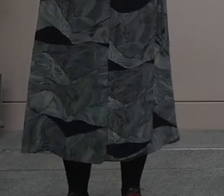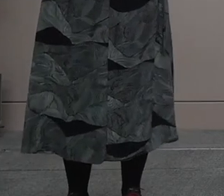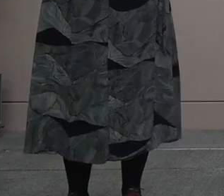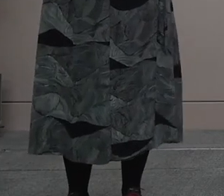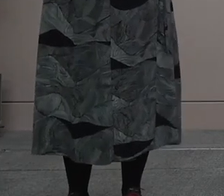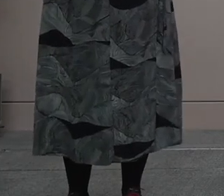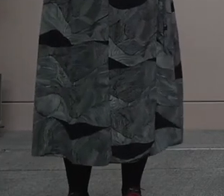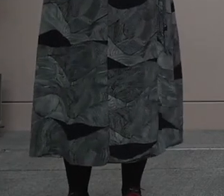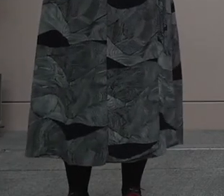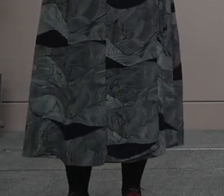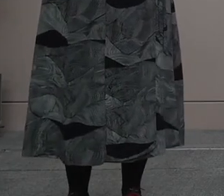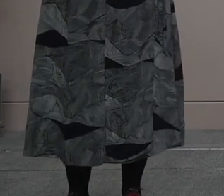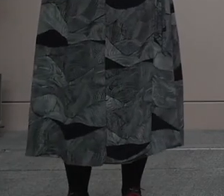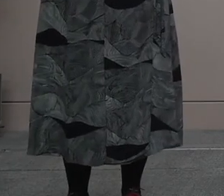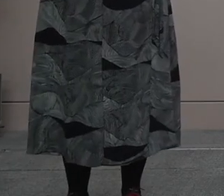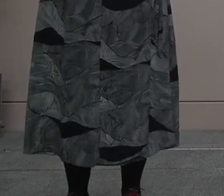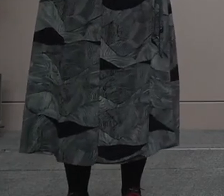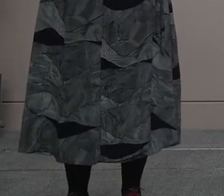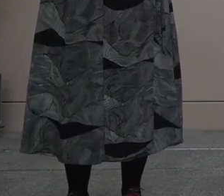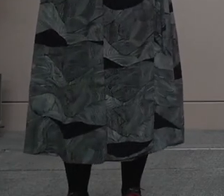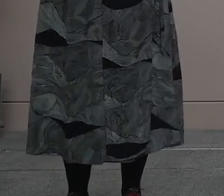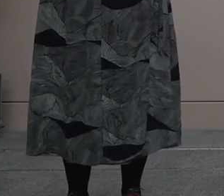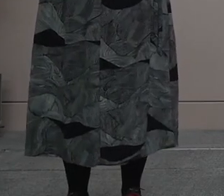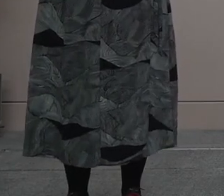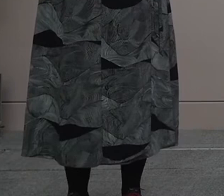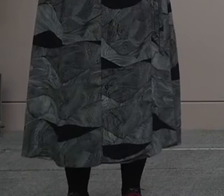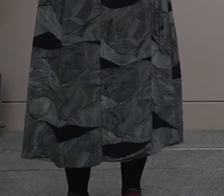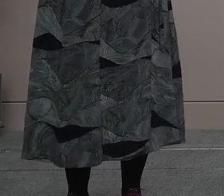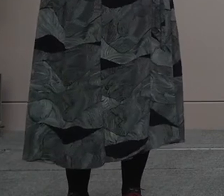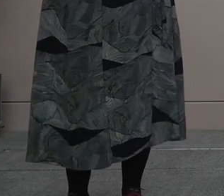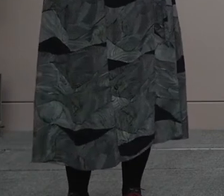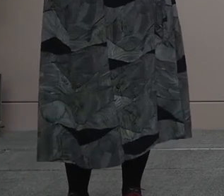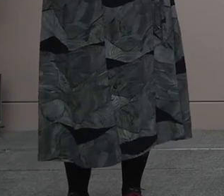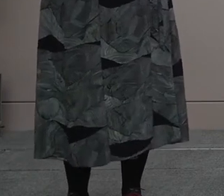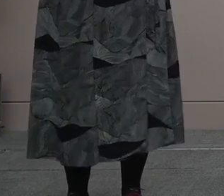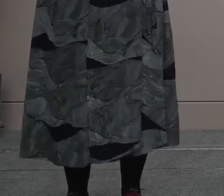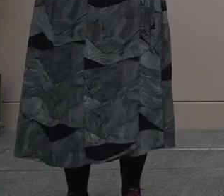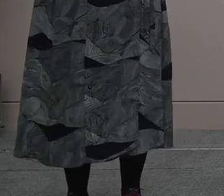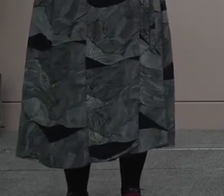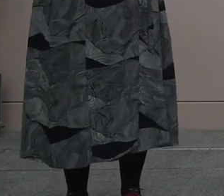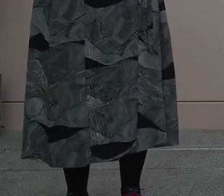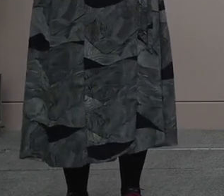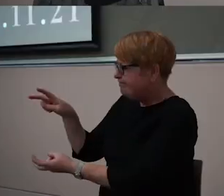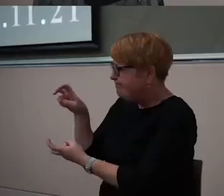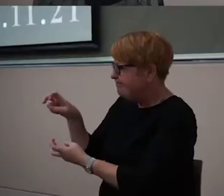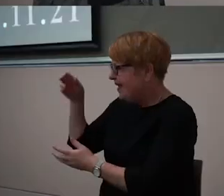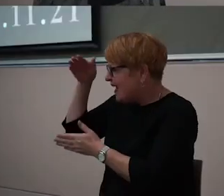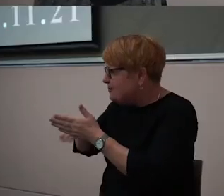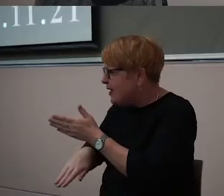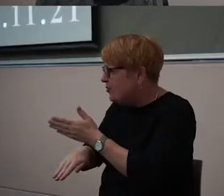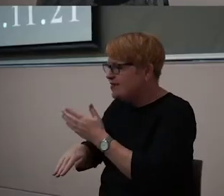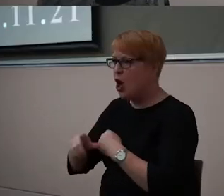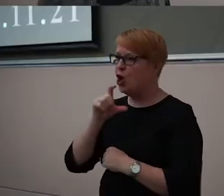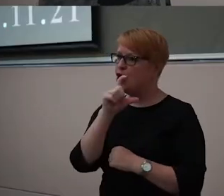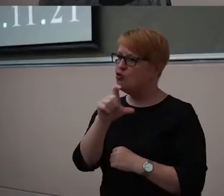collections, and we're working with people to bring people's life experience and the curator's expertise